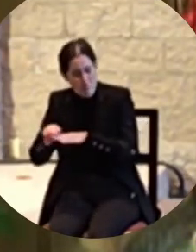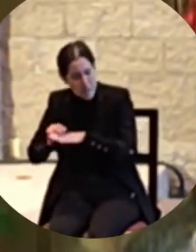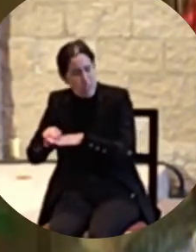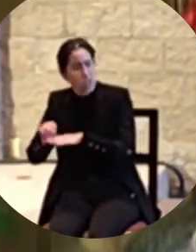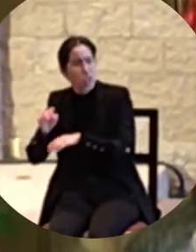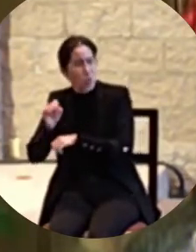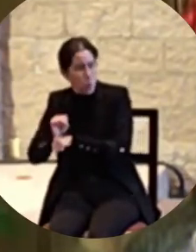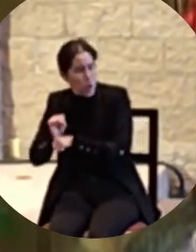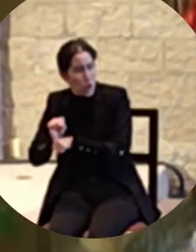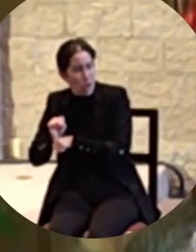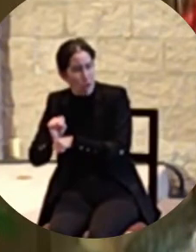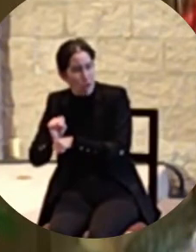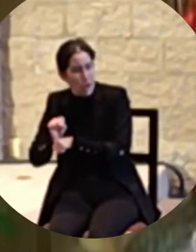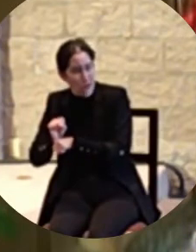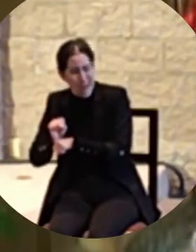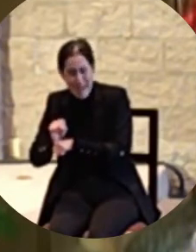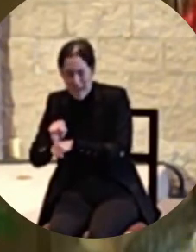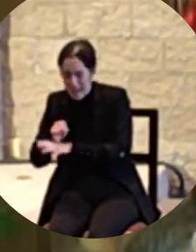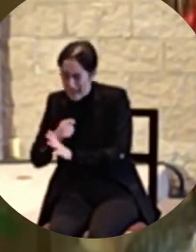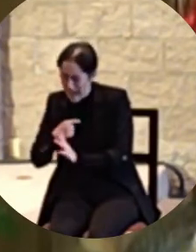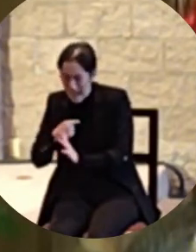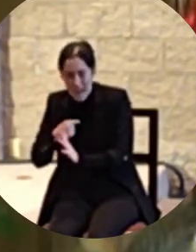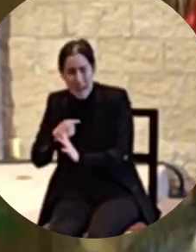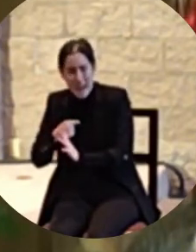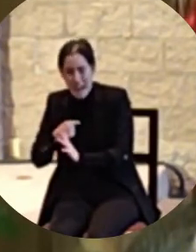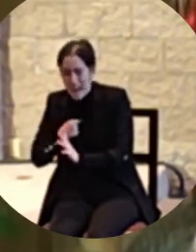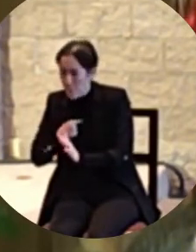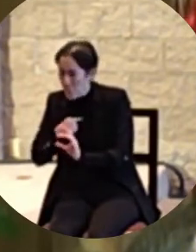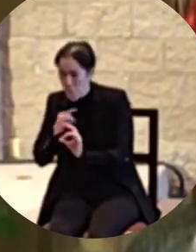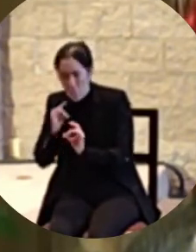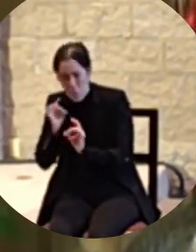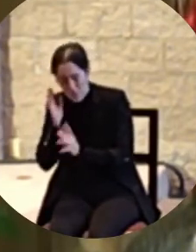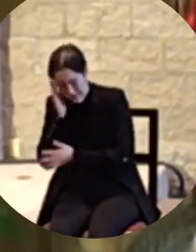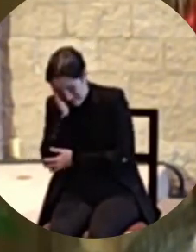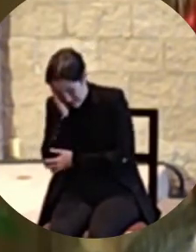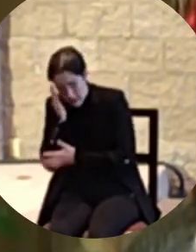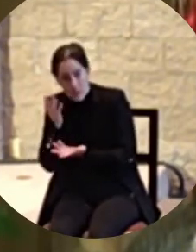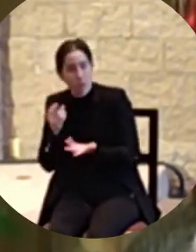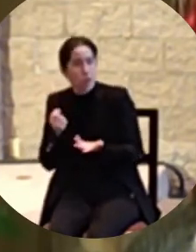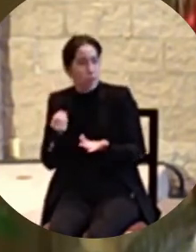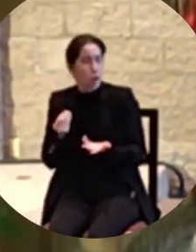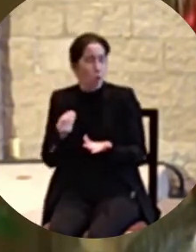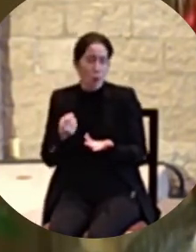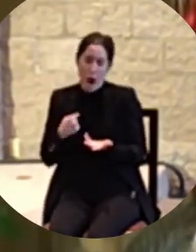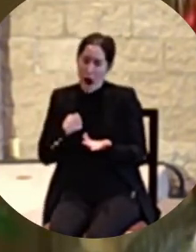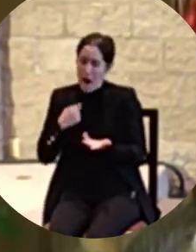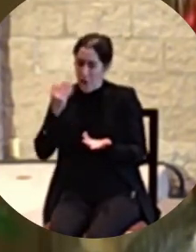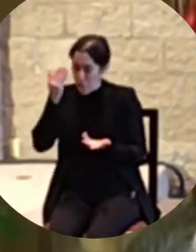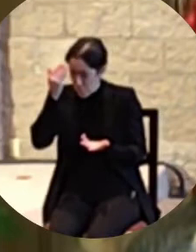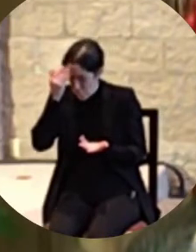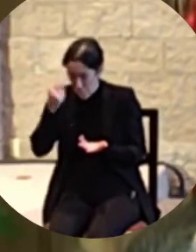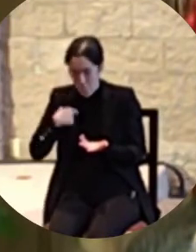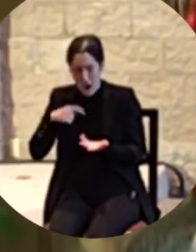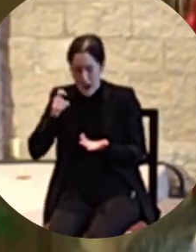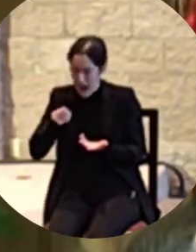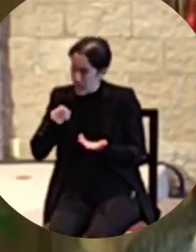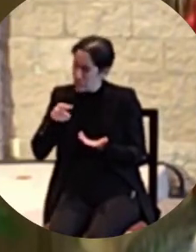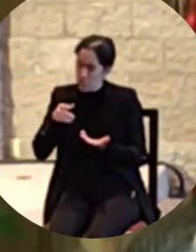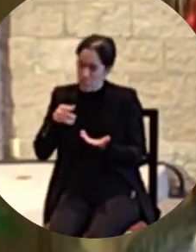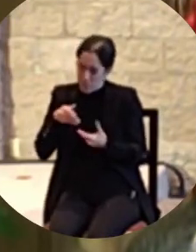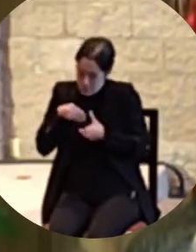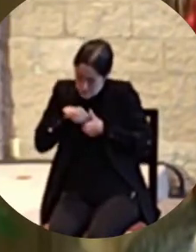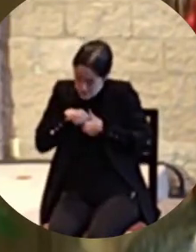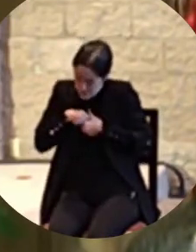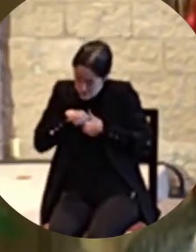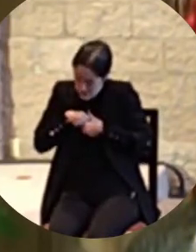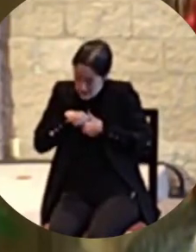do? So I knew that I had to get quiet. I knew I had to go inside. I knew I had to connect with that divine spirit of